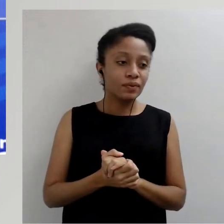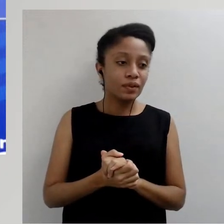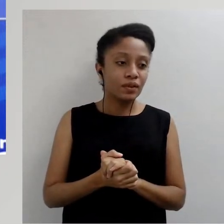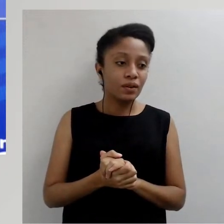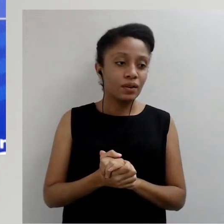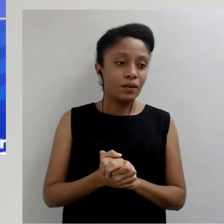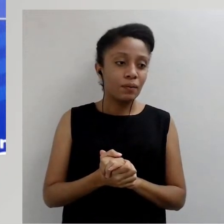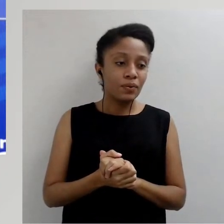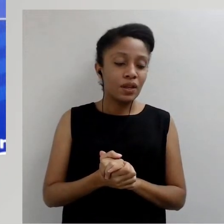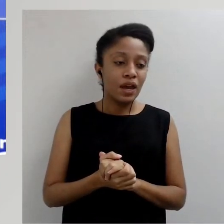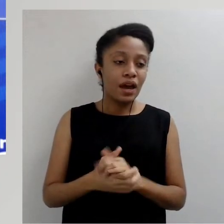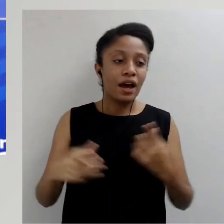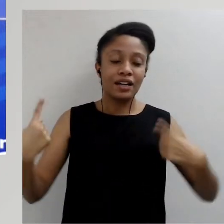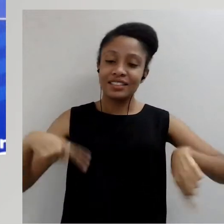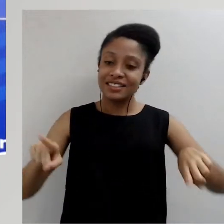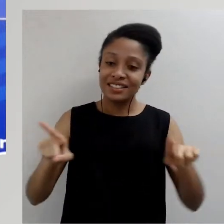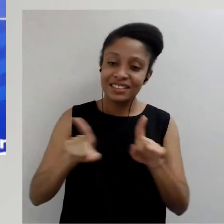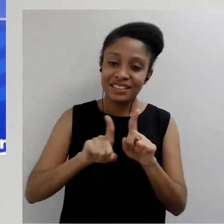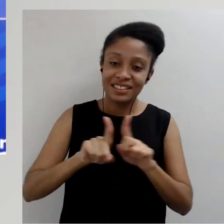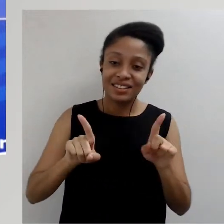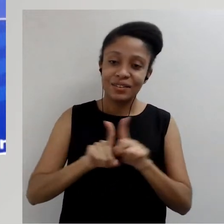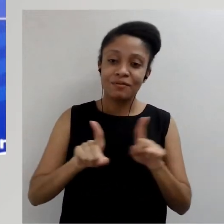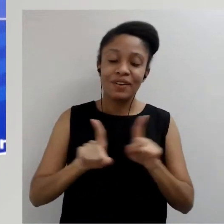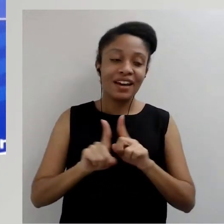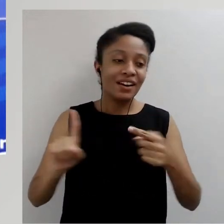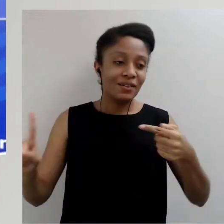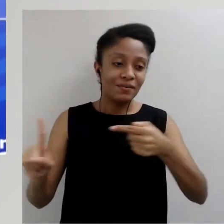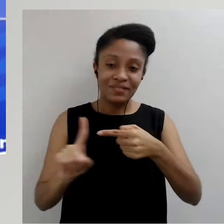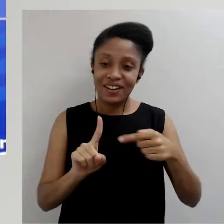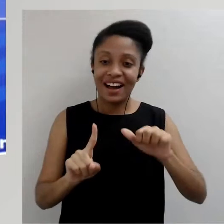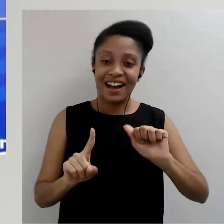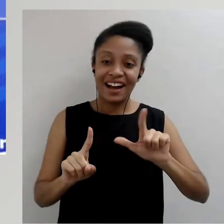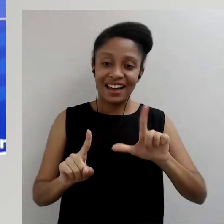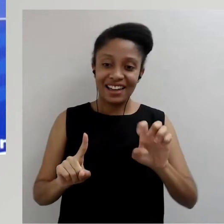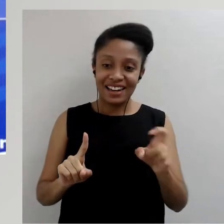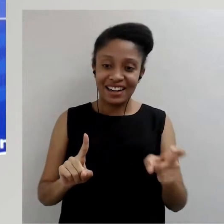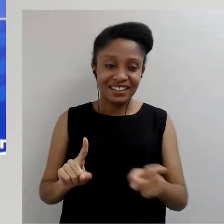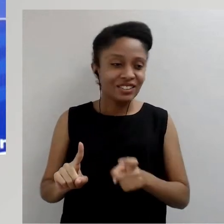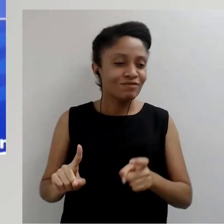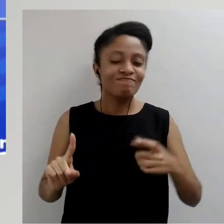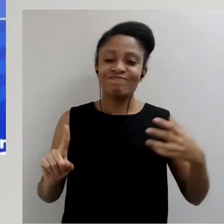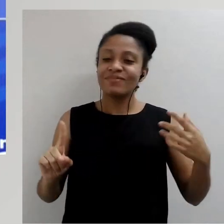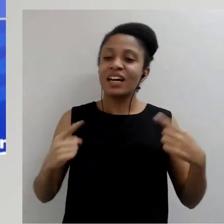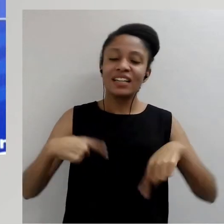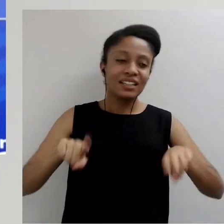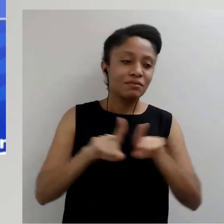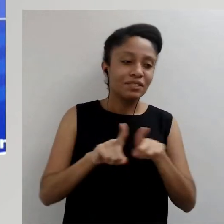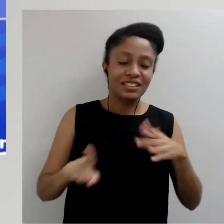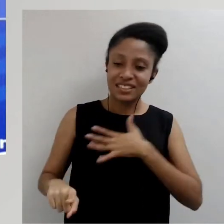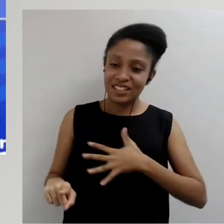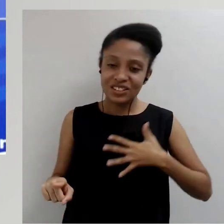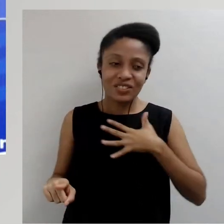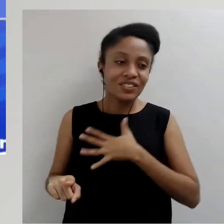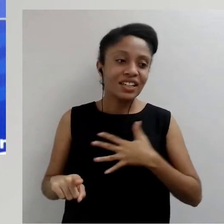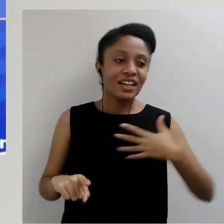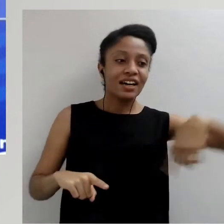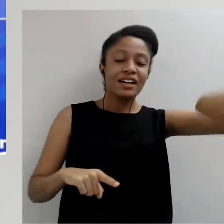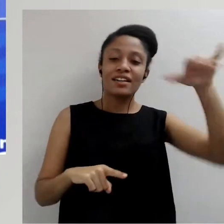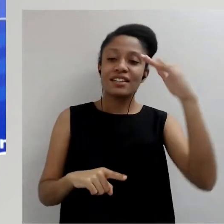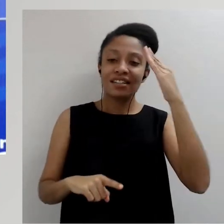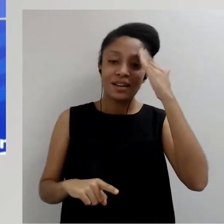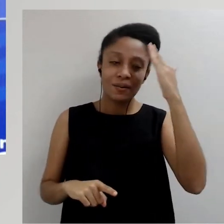deserved. I would like to greet the participants, Alex.